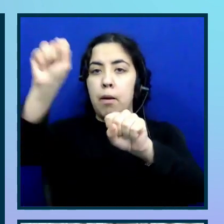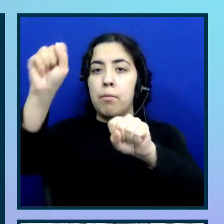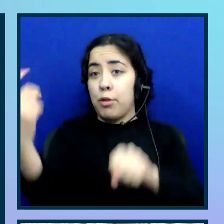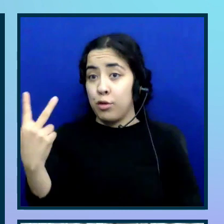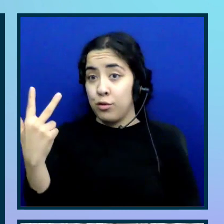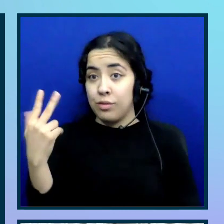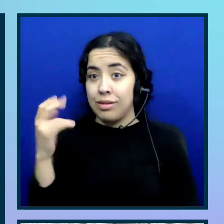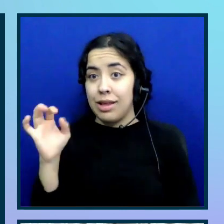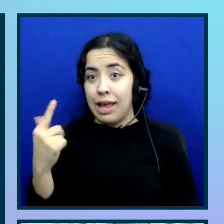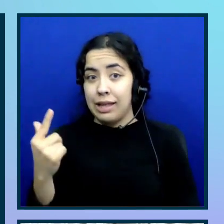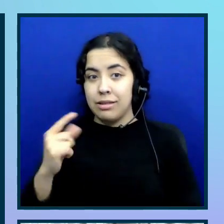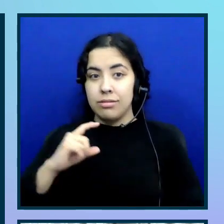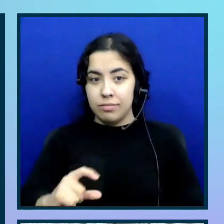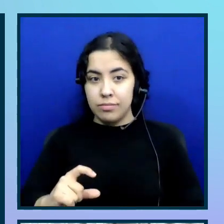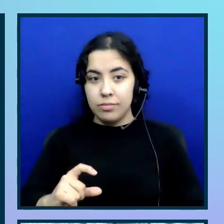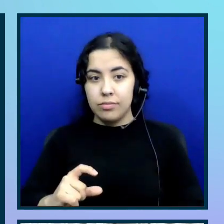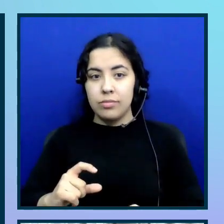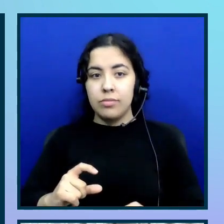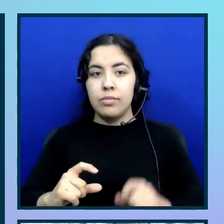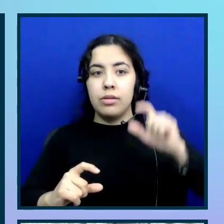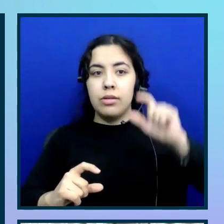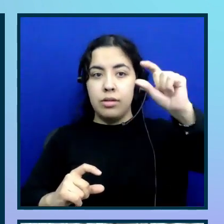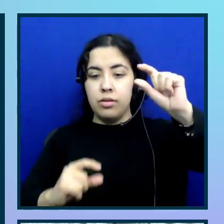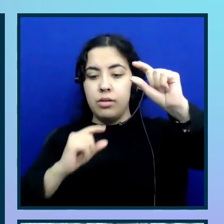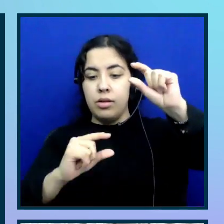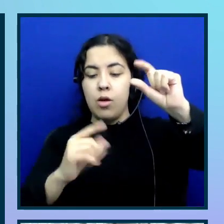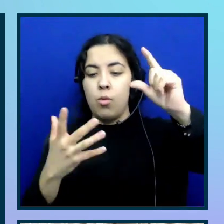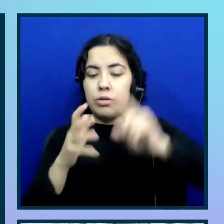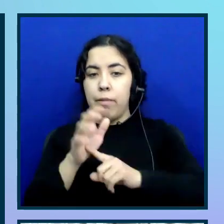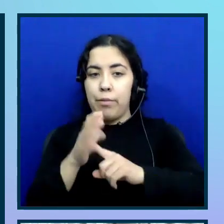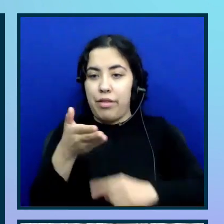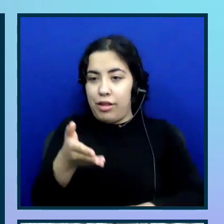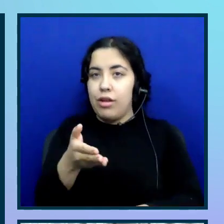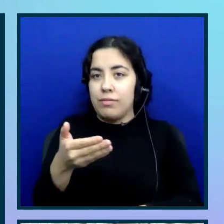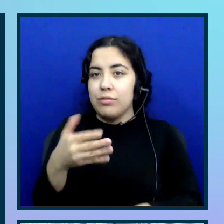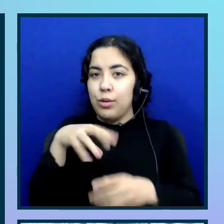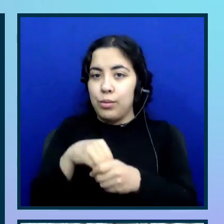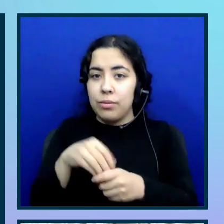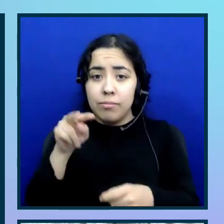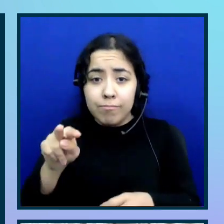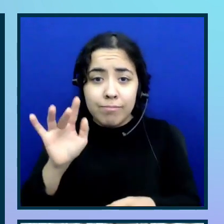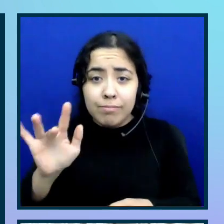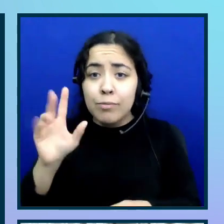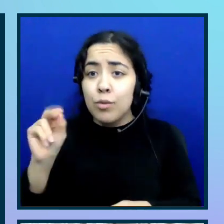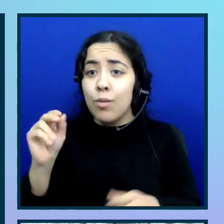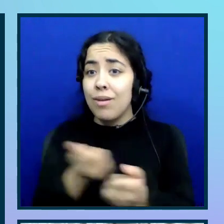on the site, the addition of the what's popular element that we just changed. So I'm going to say, no, everything looks